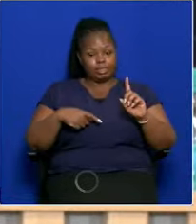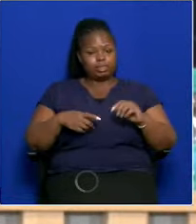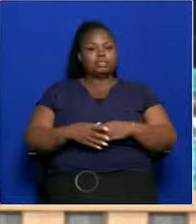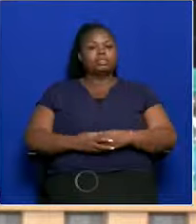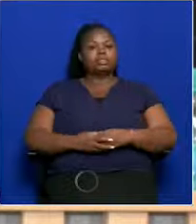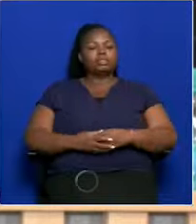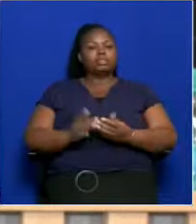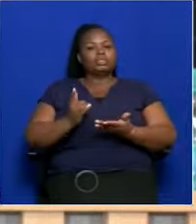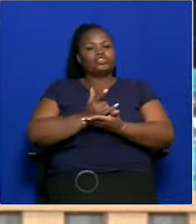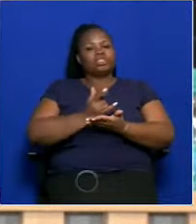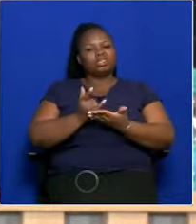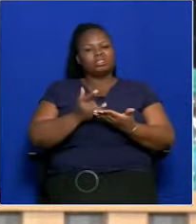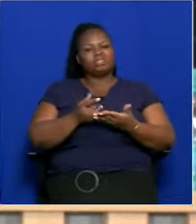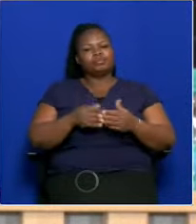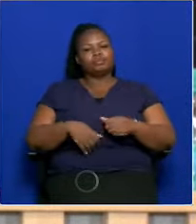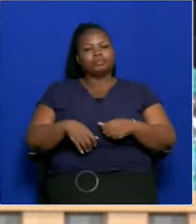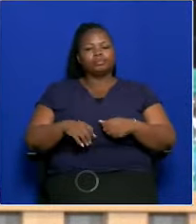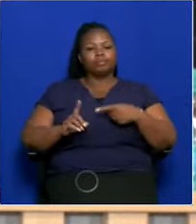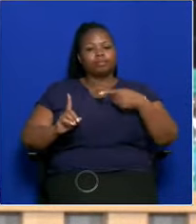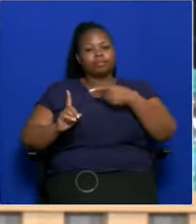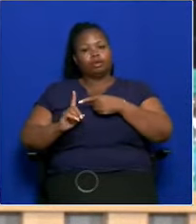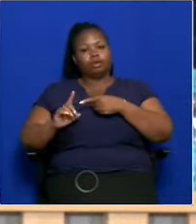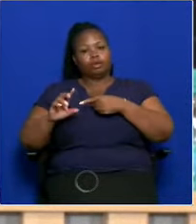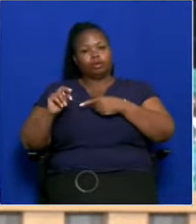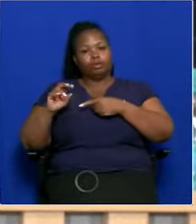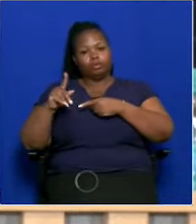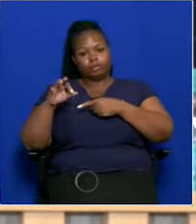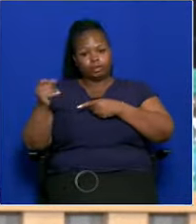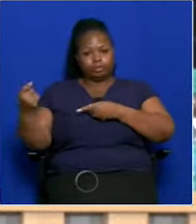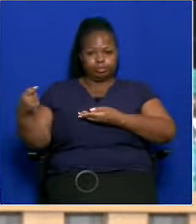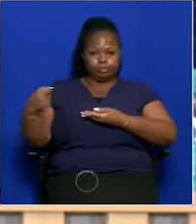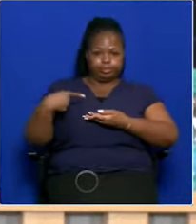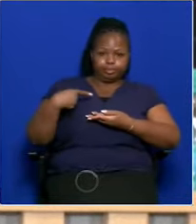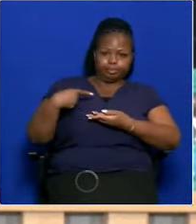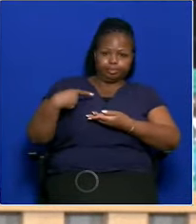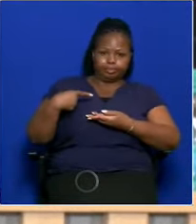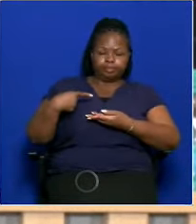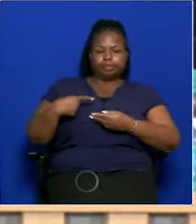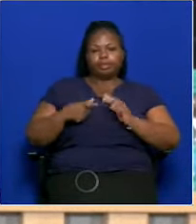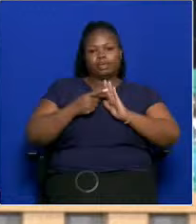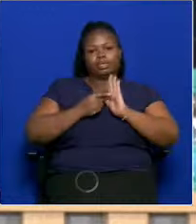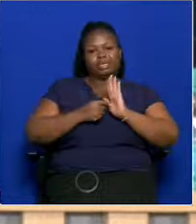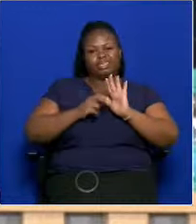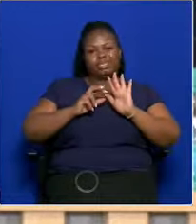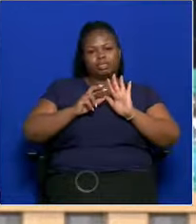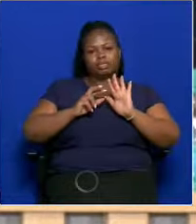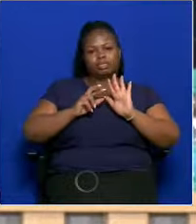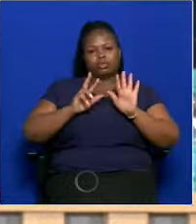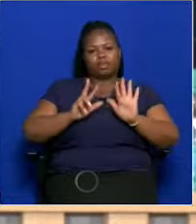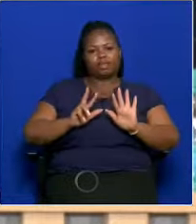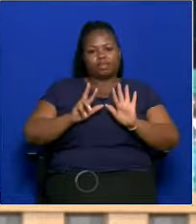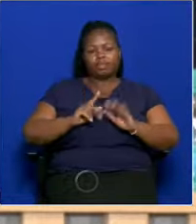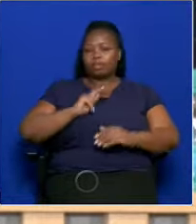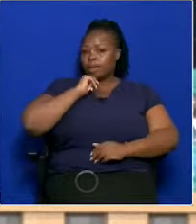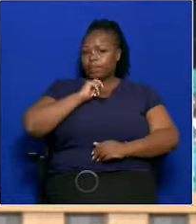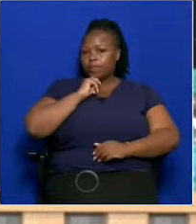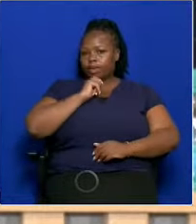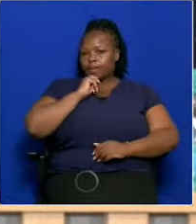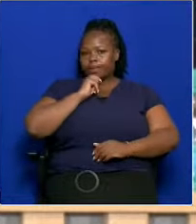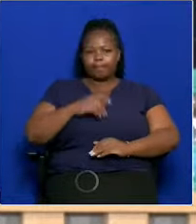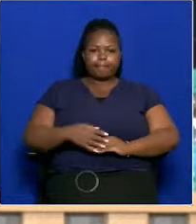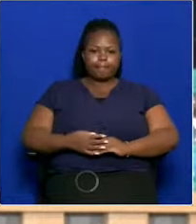that comes from Sergeant Nkosi that is sent to you on the 8th in the morning. Can you confirm